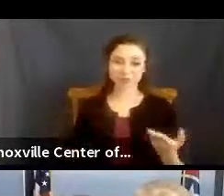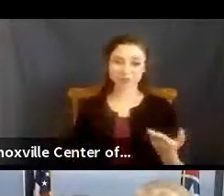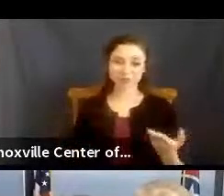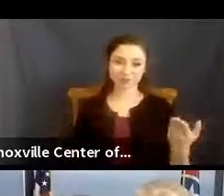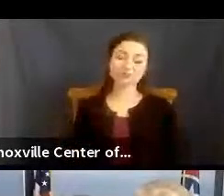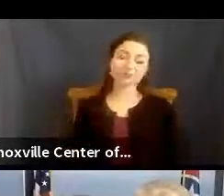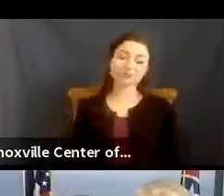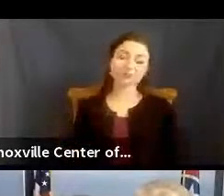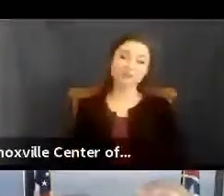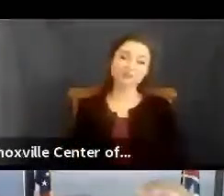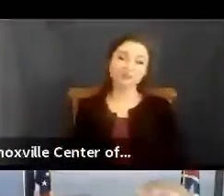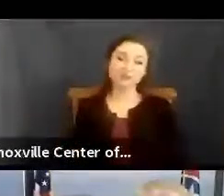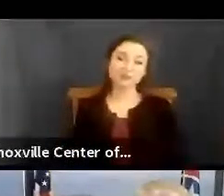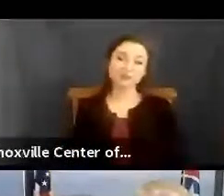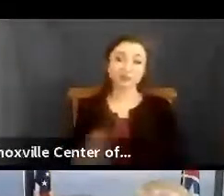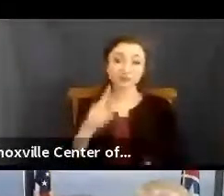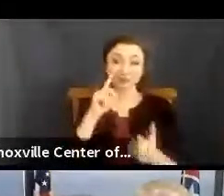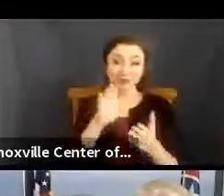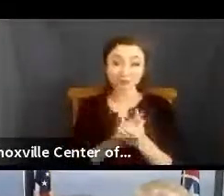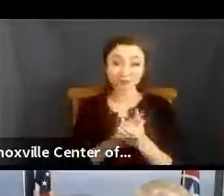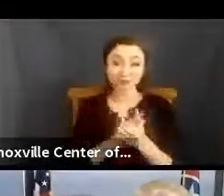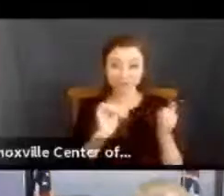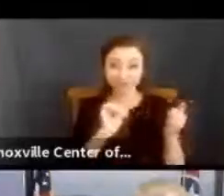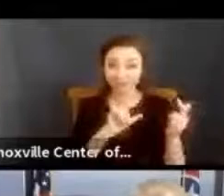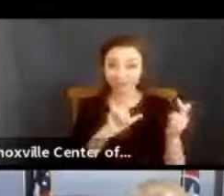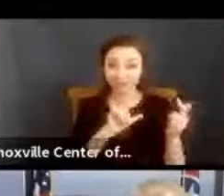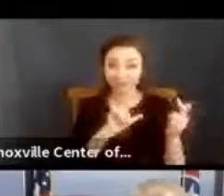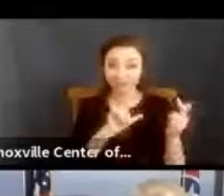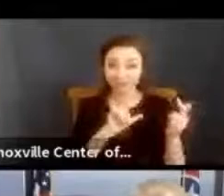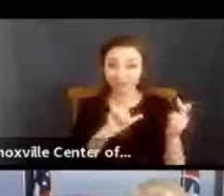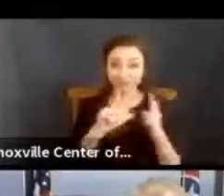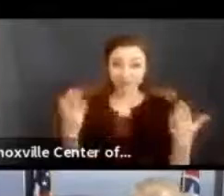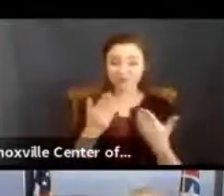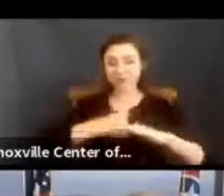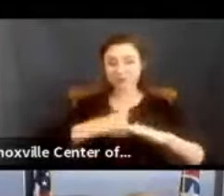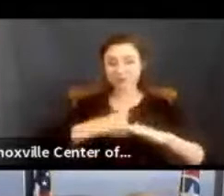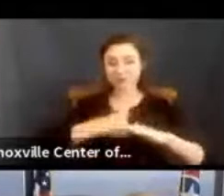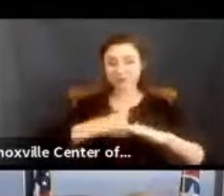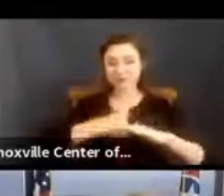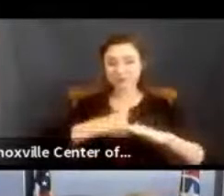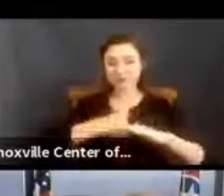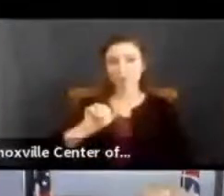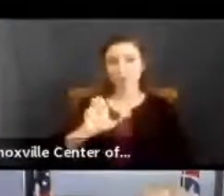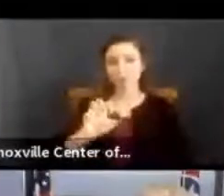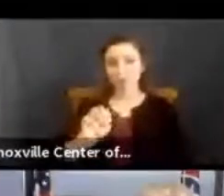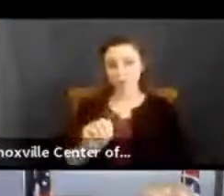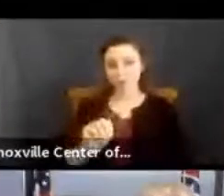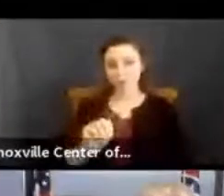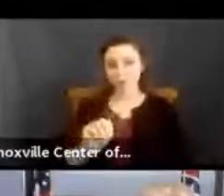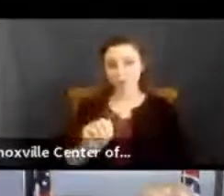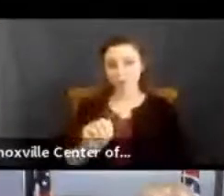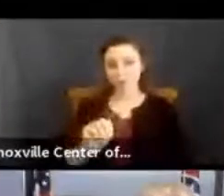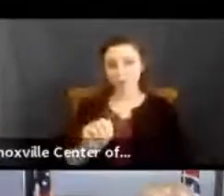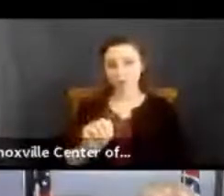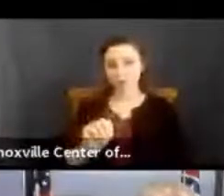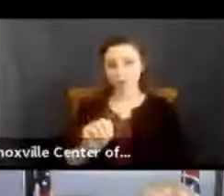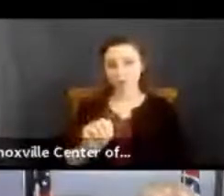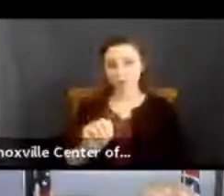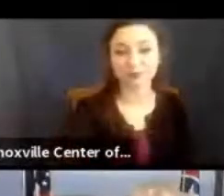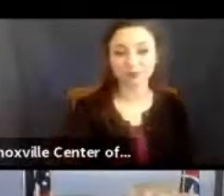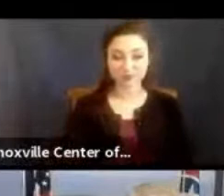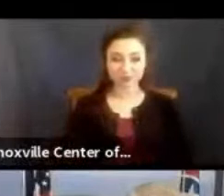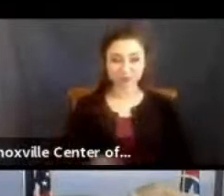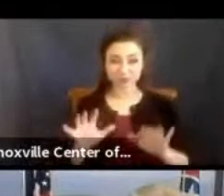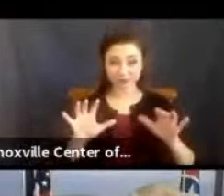So I believe we have everyone present and therefore have established a quorum. And the next order of business is going to